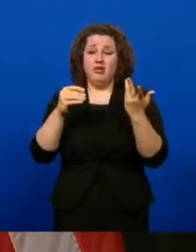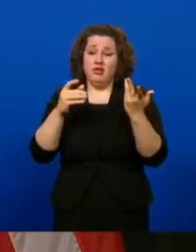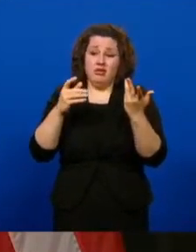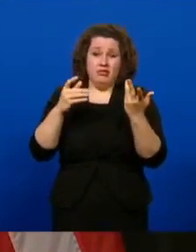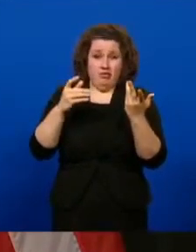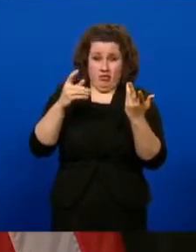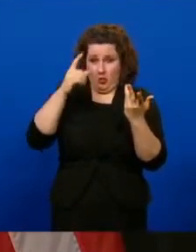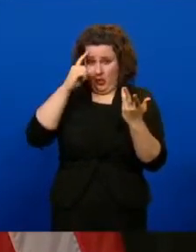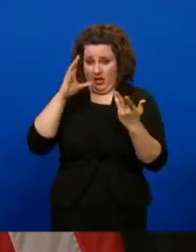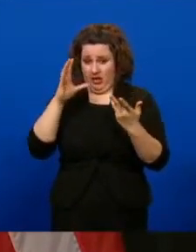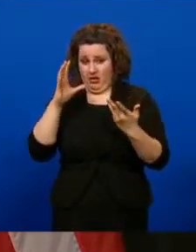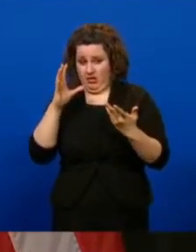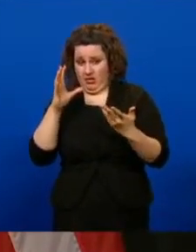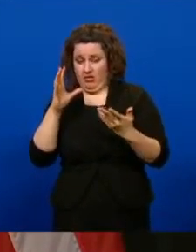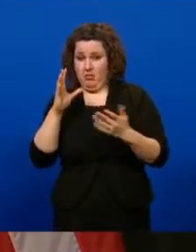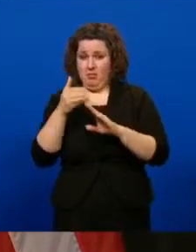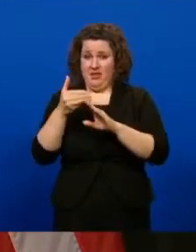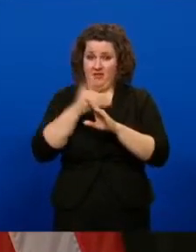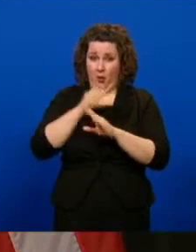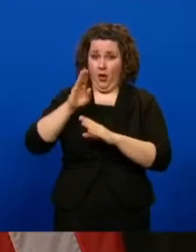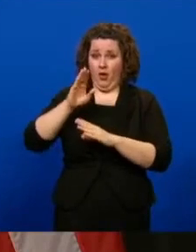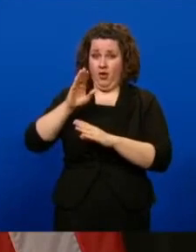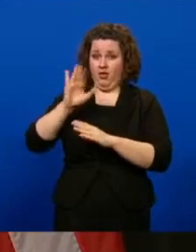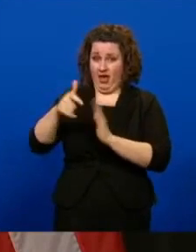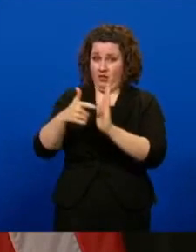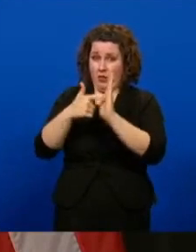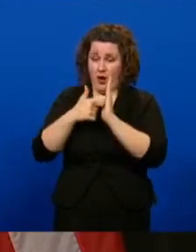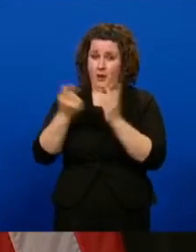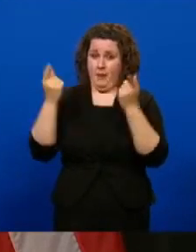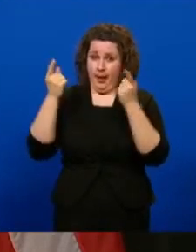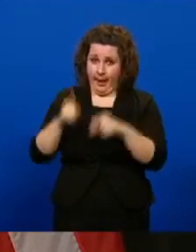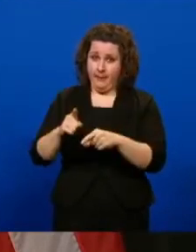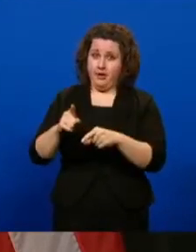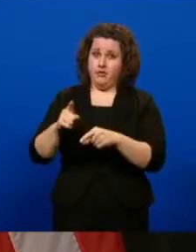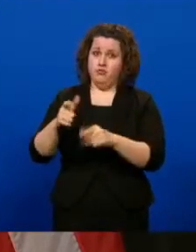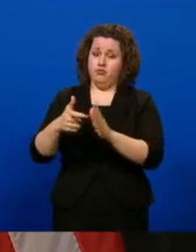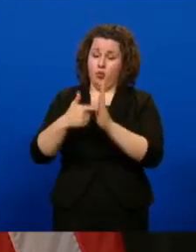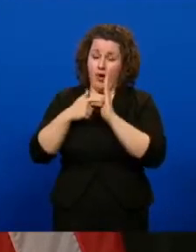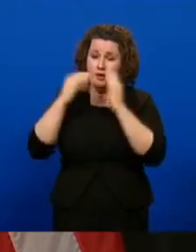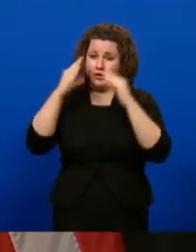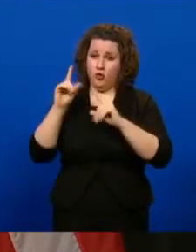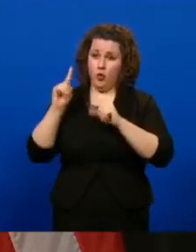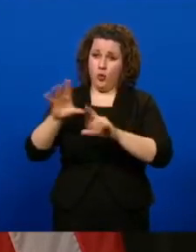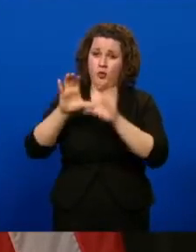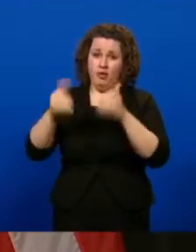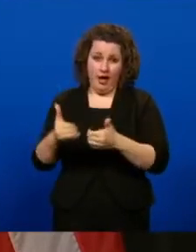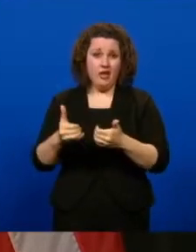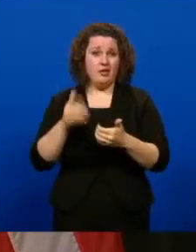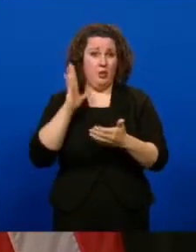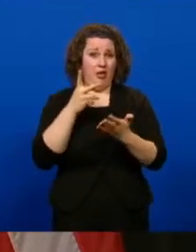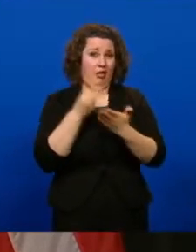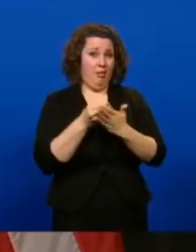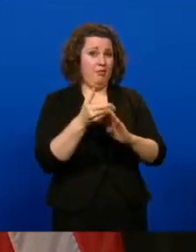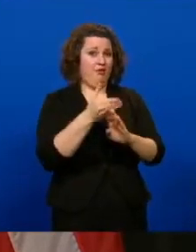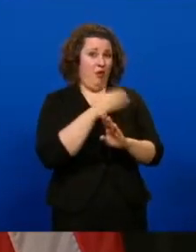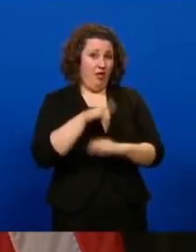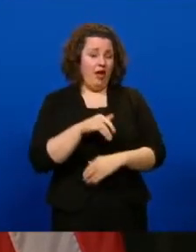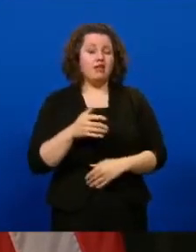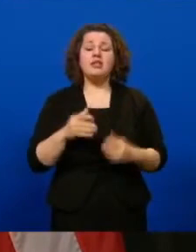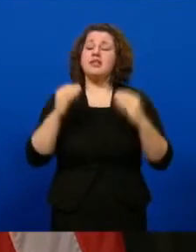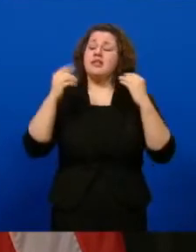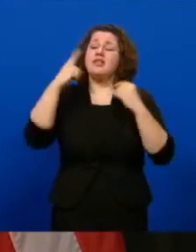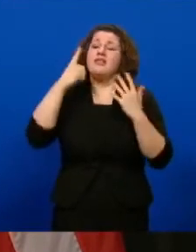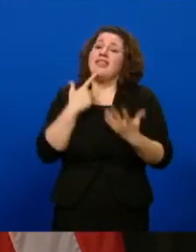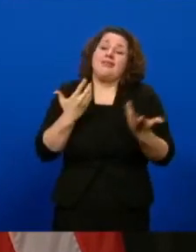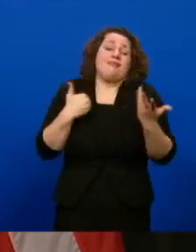you think that that timing would be that they may be vaccinated before that requirement, that teachers be in classrooms? You know, I don't know. I can't guarantee that because I don't know what we're going to get on doses. And it's always